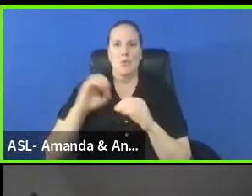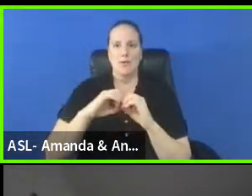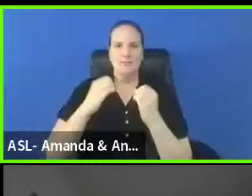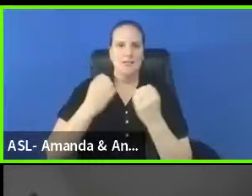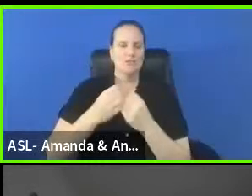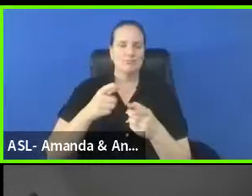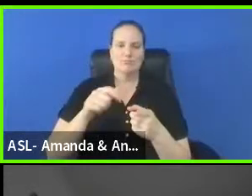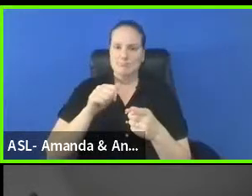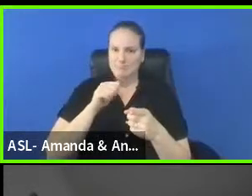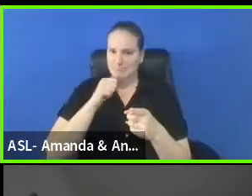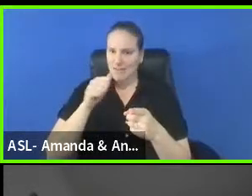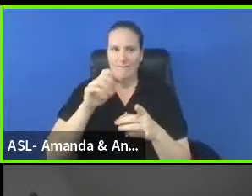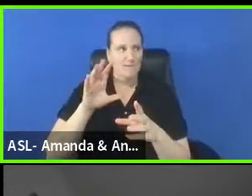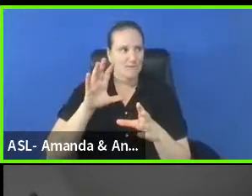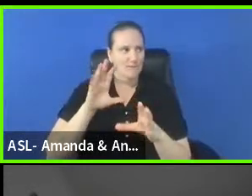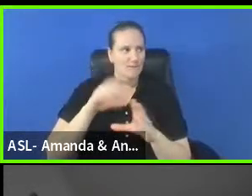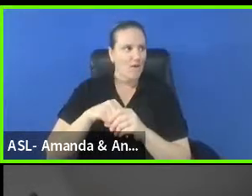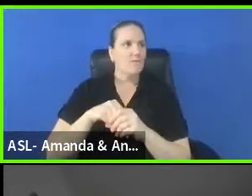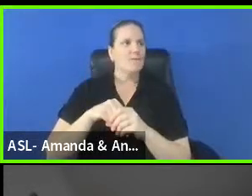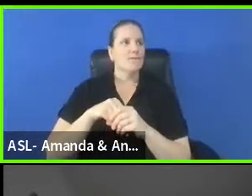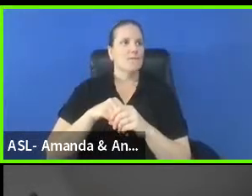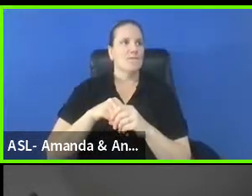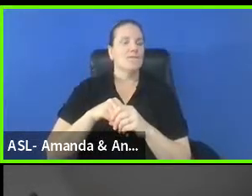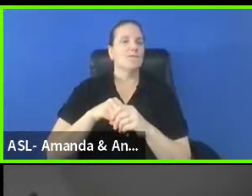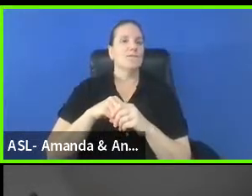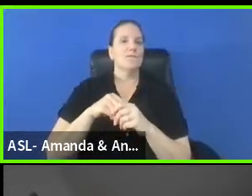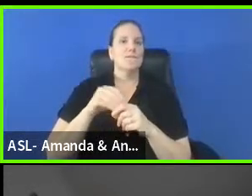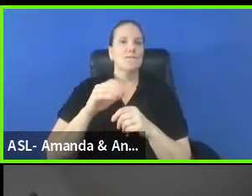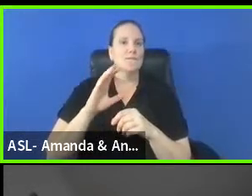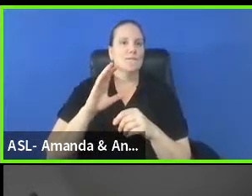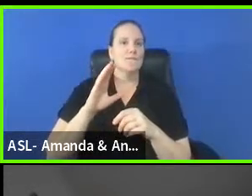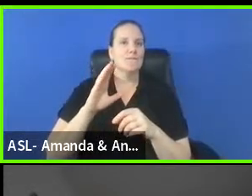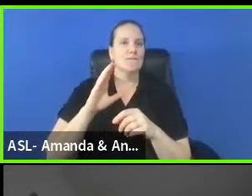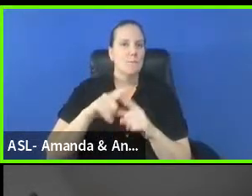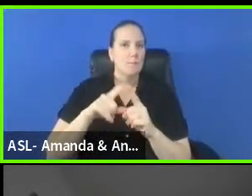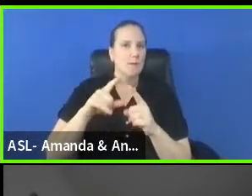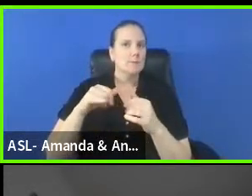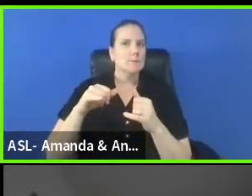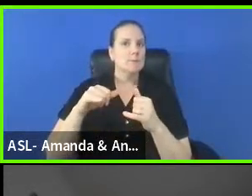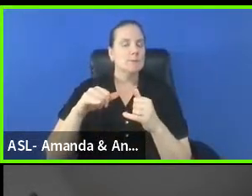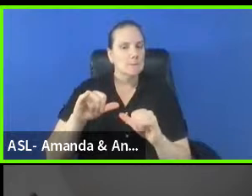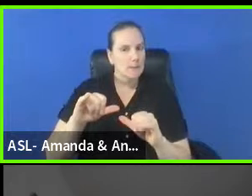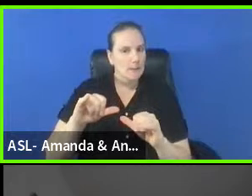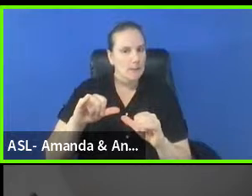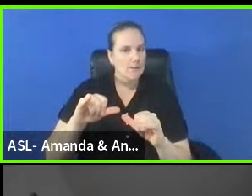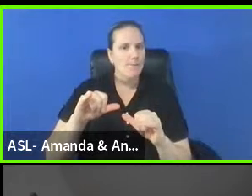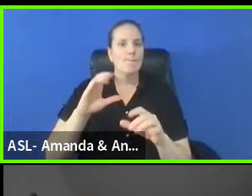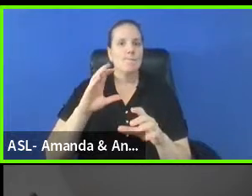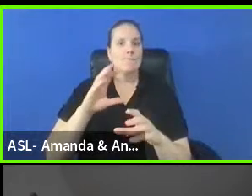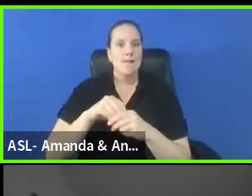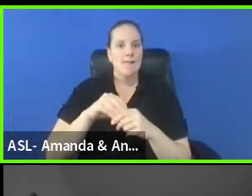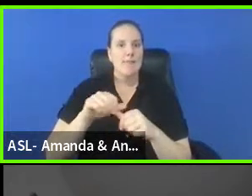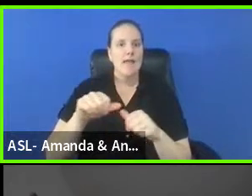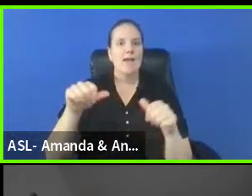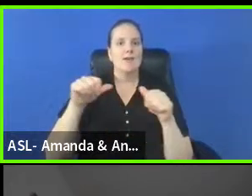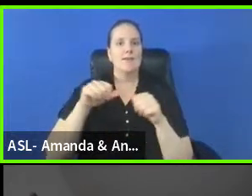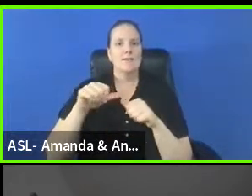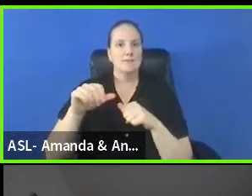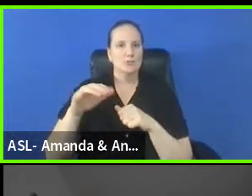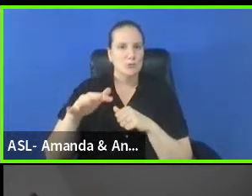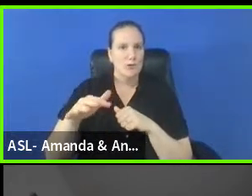aren't directly part, but still they're in the area sort of, and